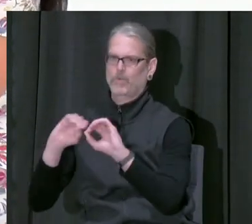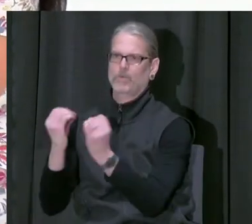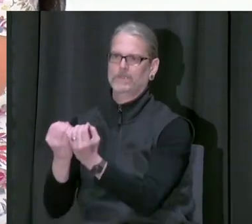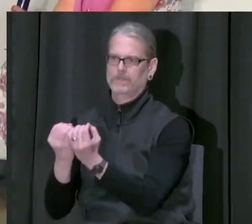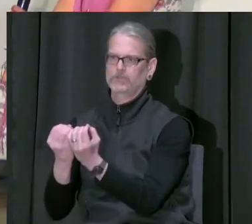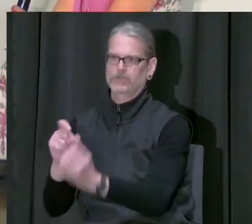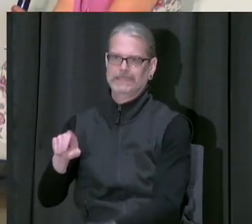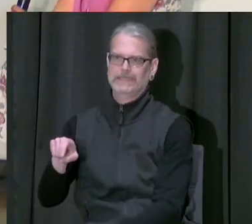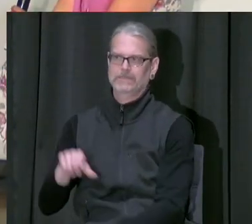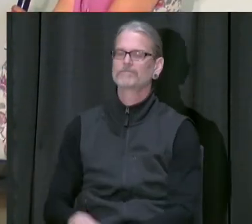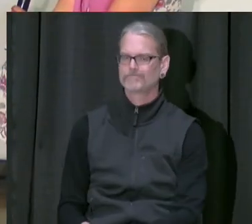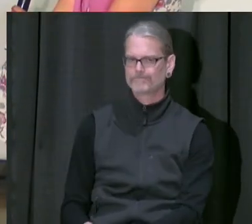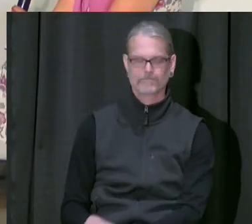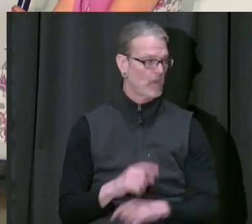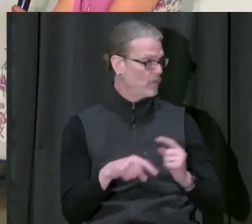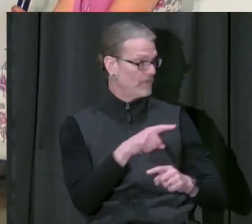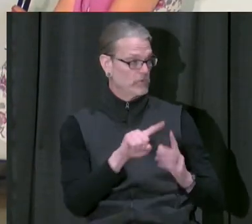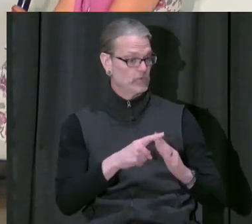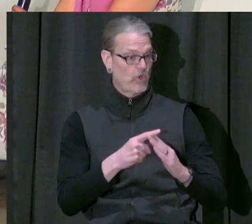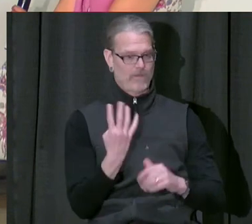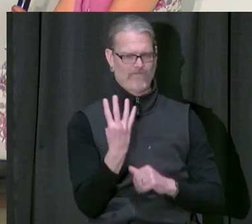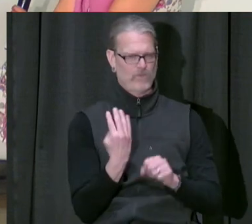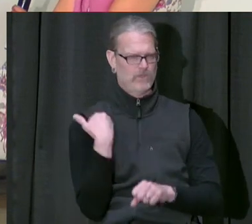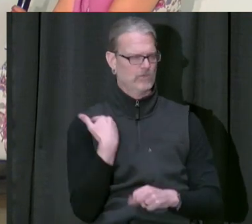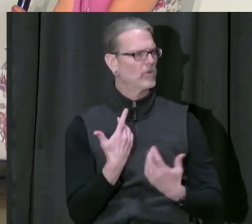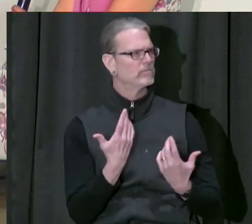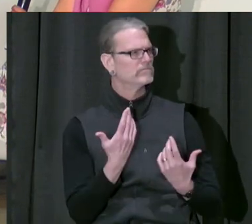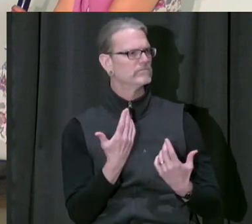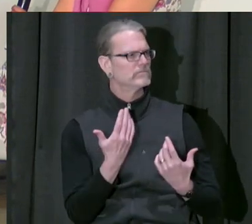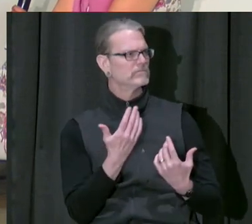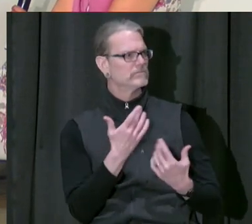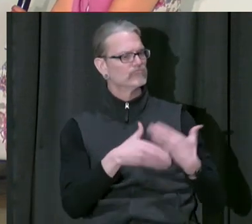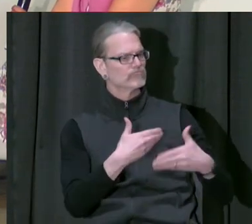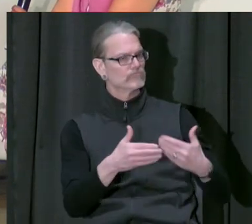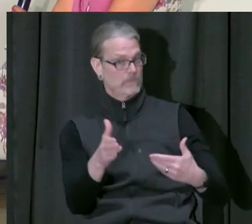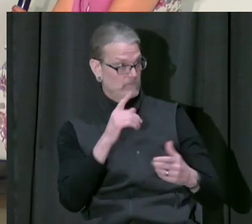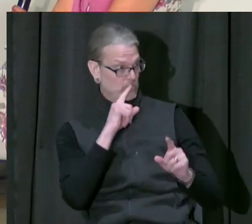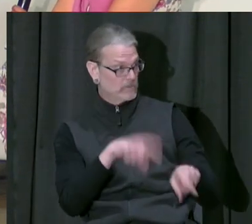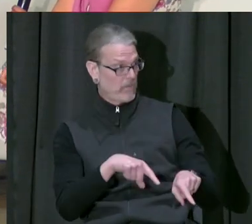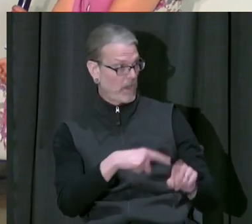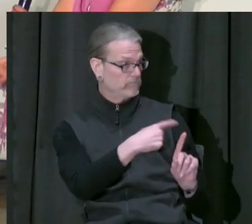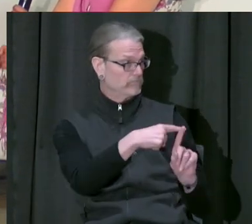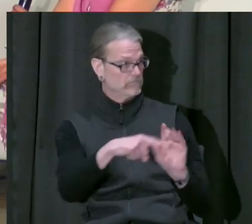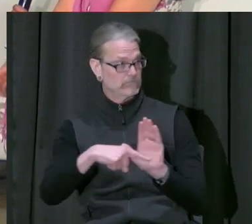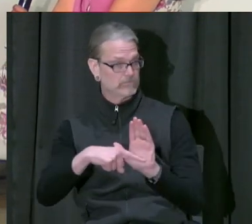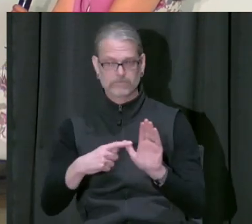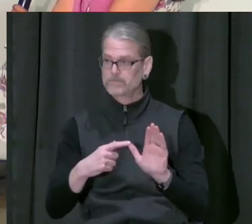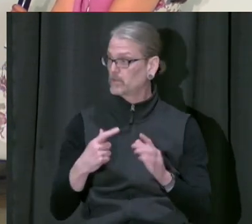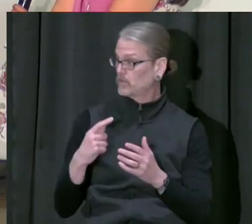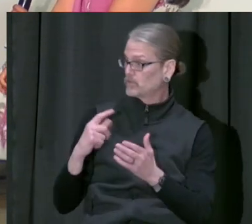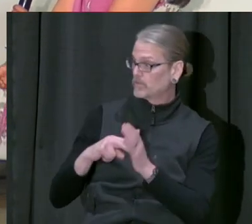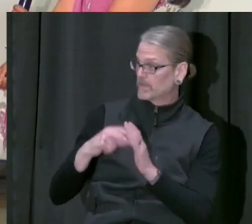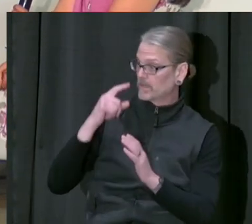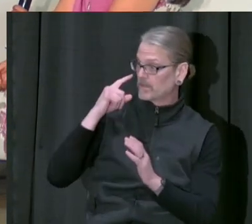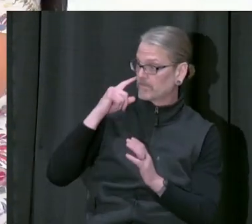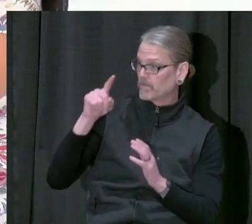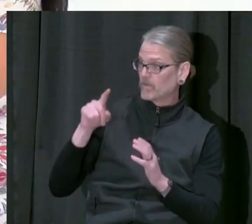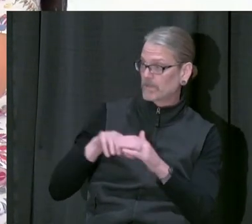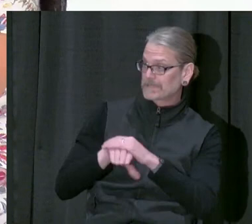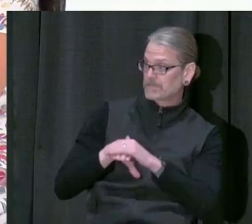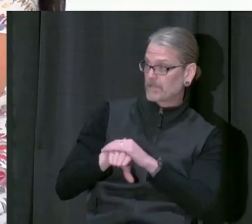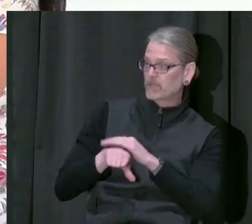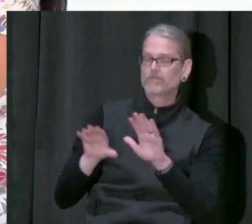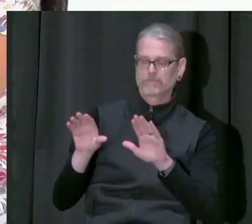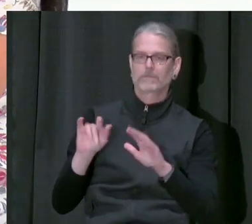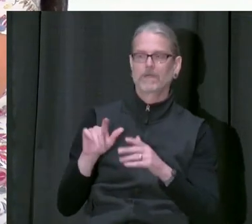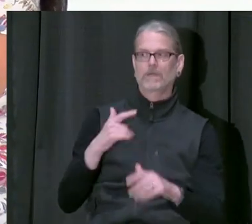you first arrived and started this 4 years ago, what kind of response did you get when you started out? For accessibility to begin with? Yes. So again, I